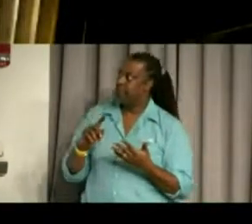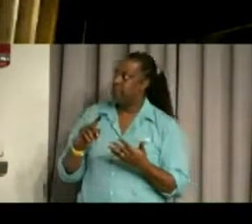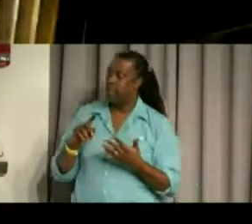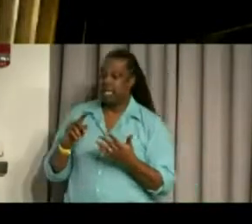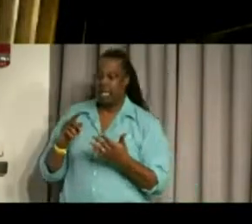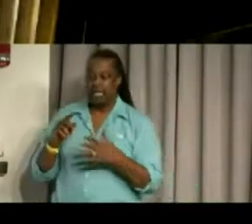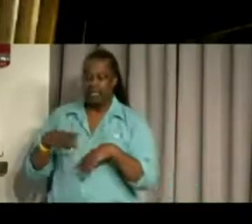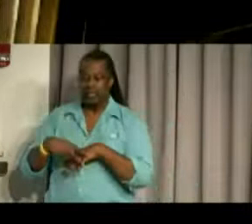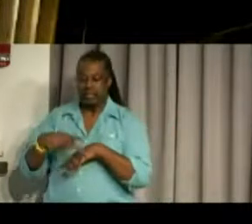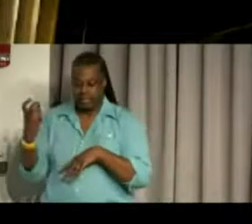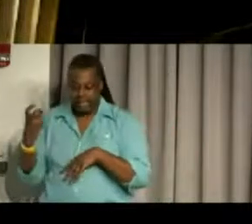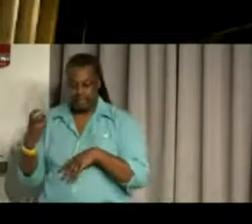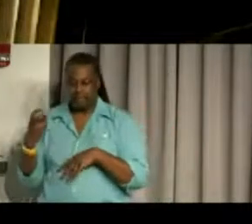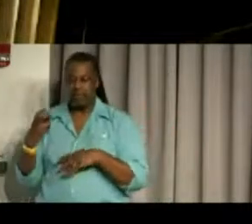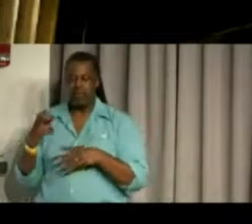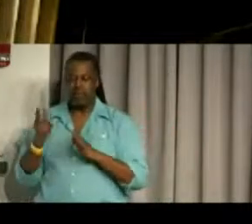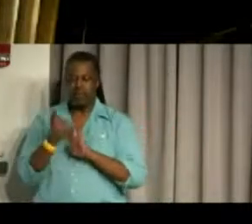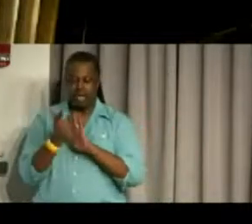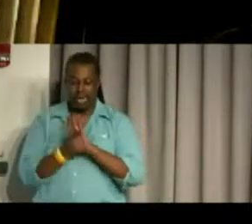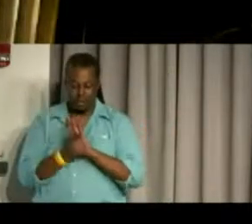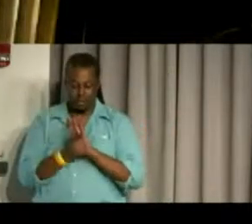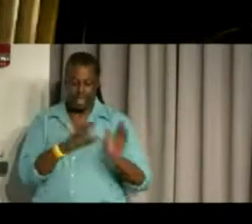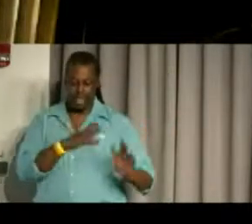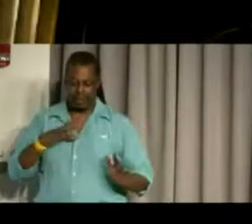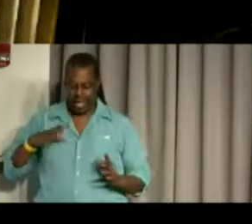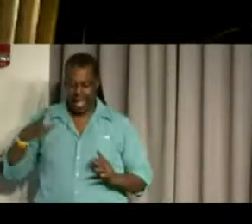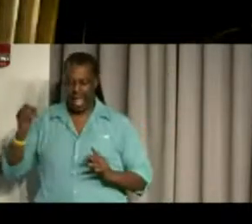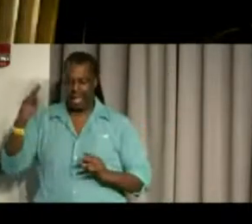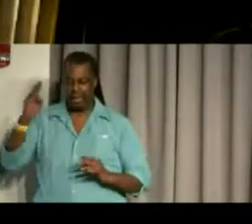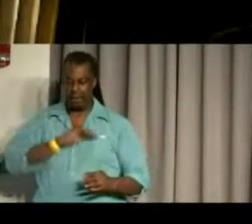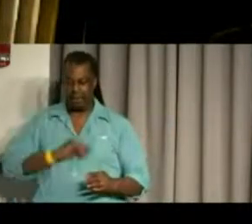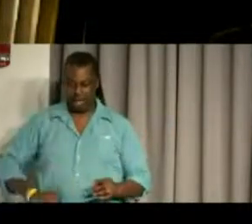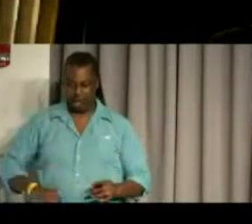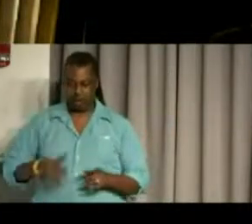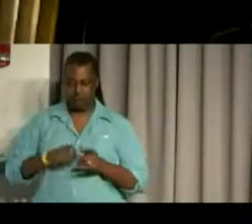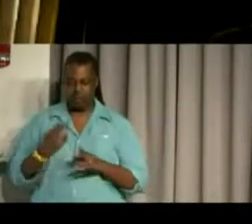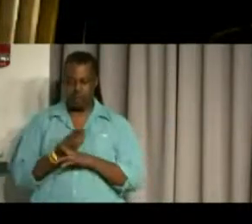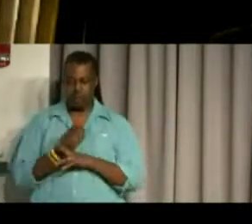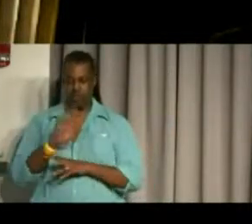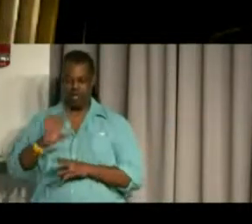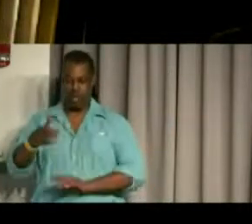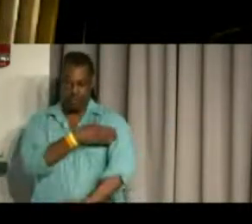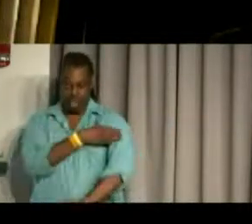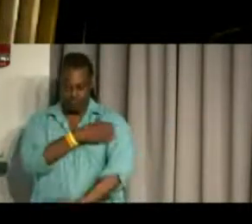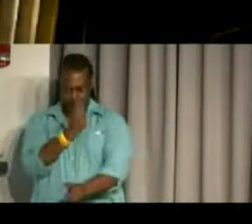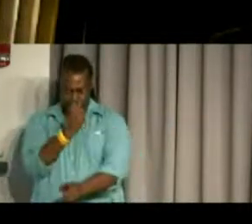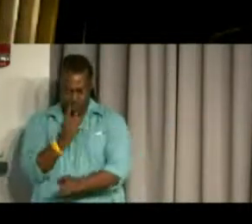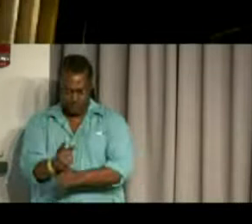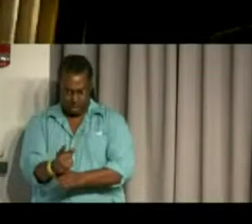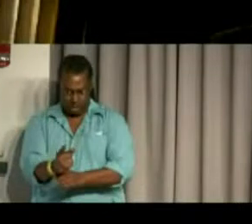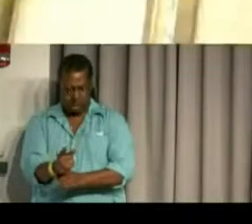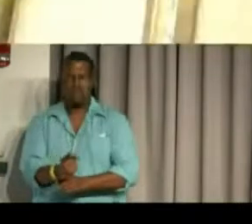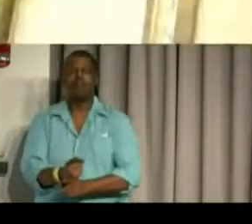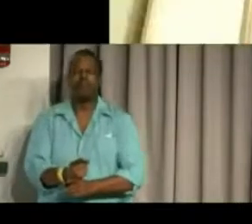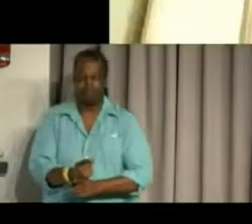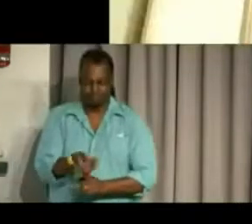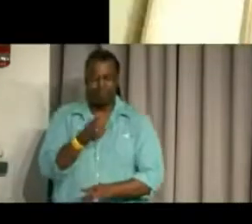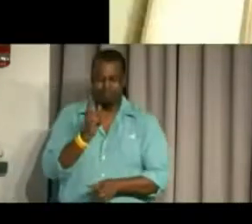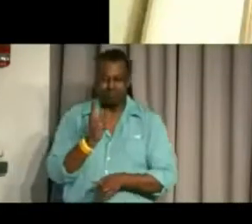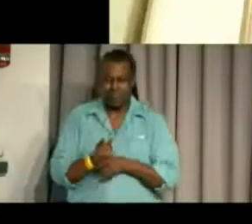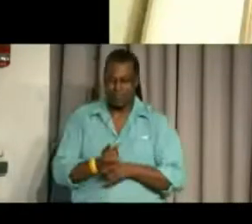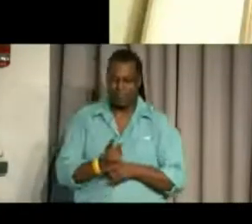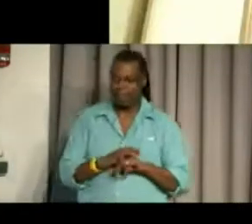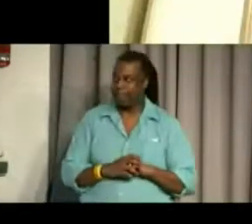body and the mayor of their power and to exercise all power. Is that correct? That is